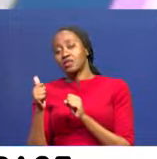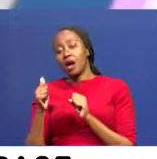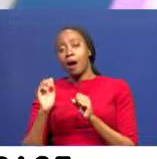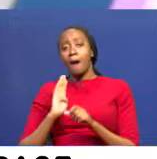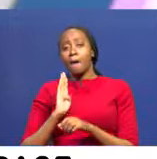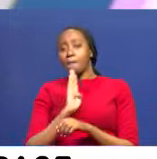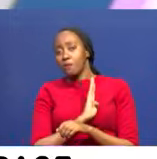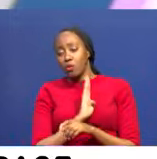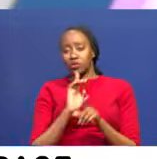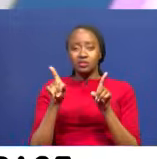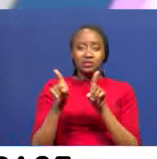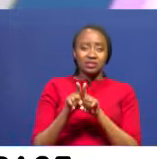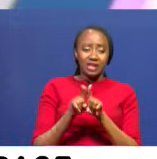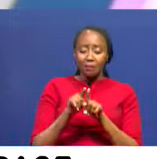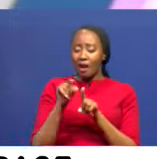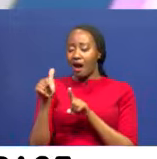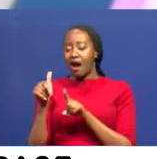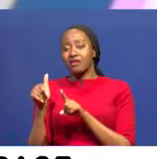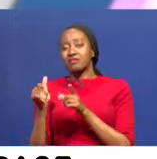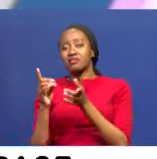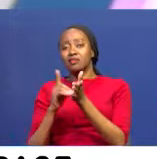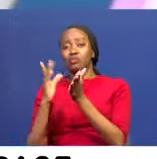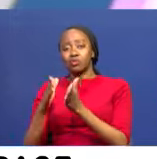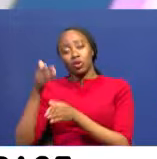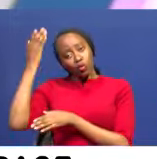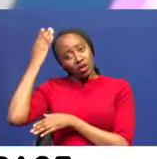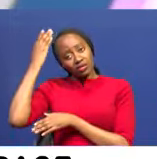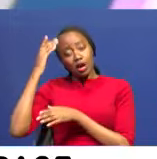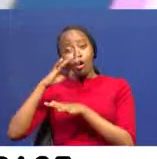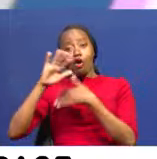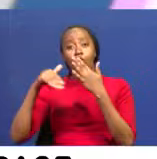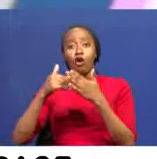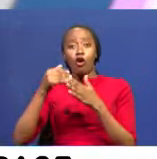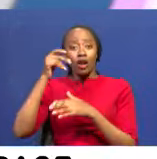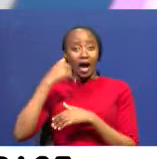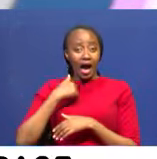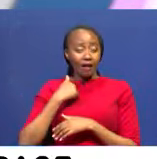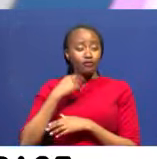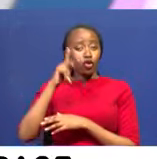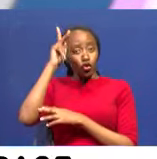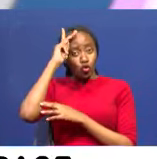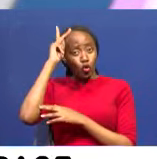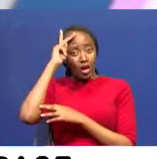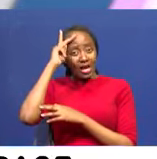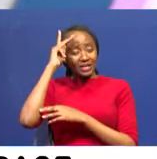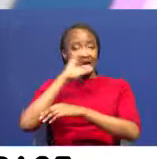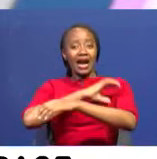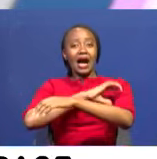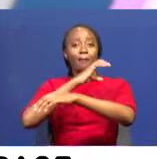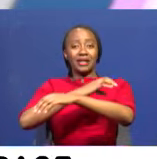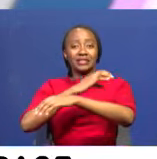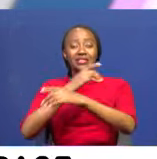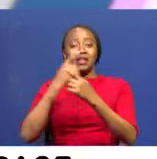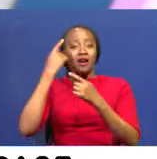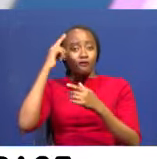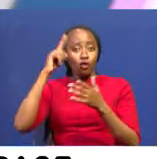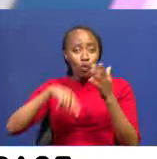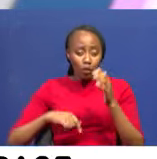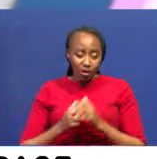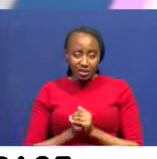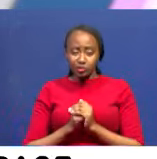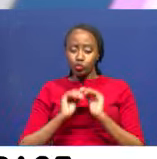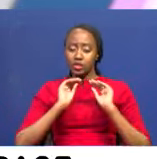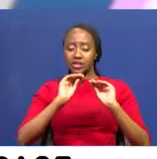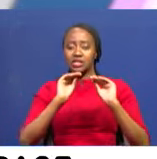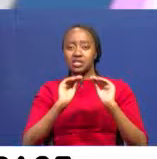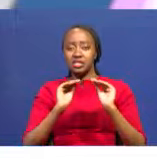healthcare providers to make sure that, number one, there's a knowledge capacity, so that in terms of educating our patients